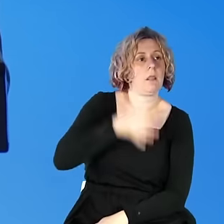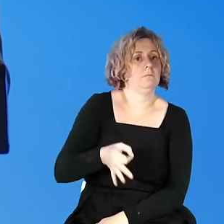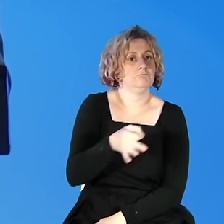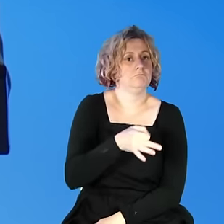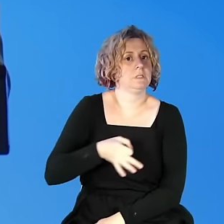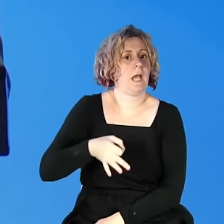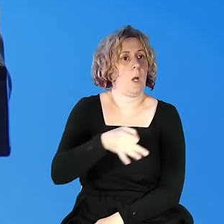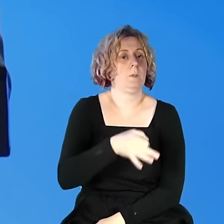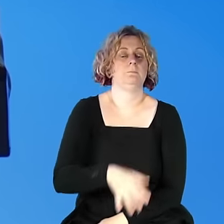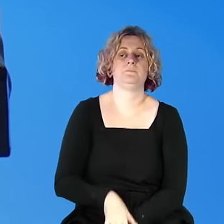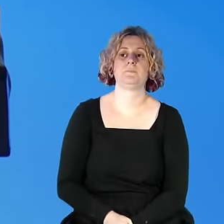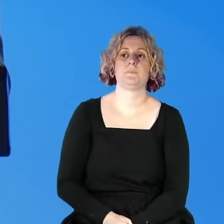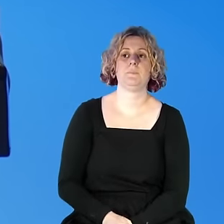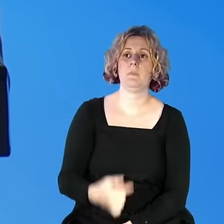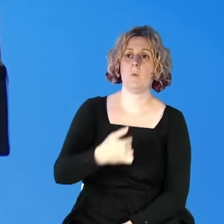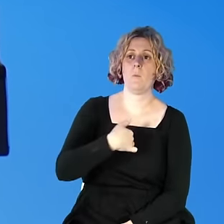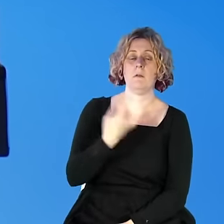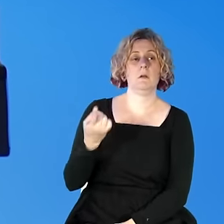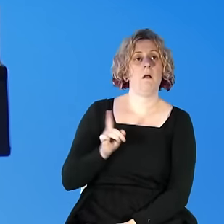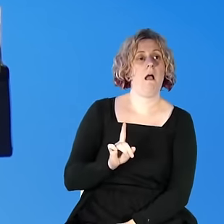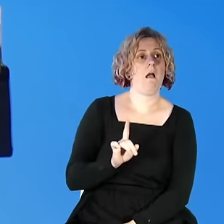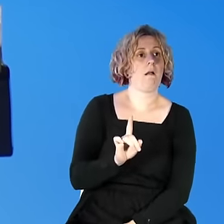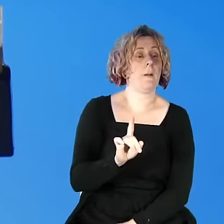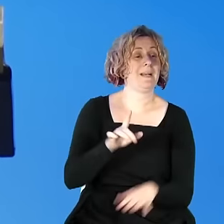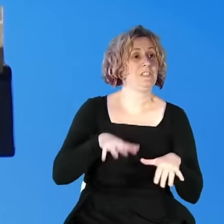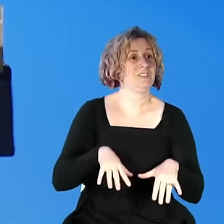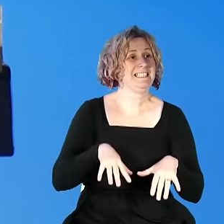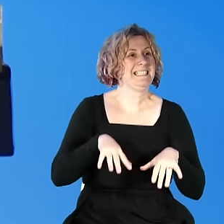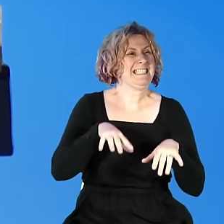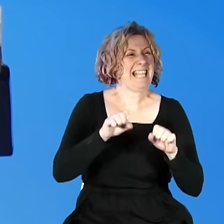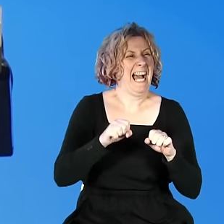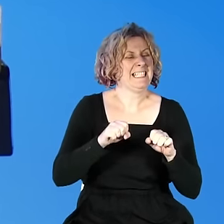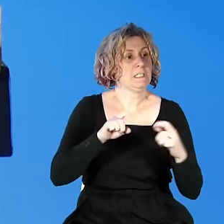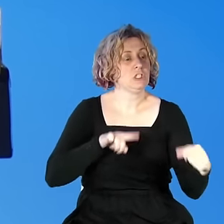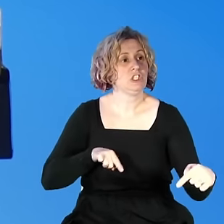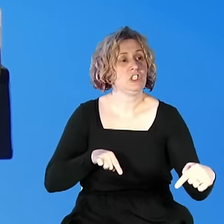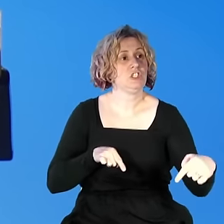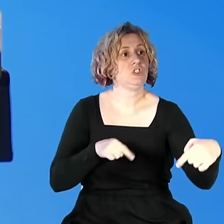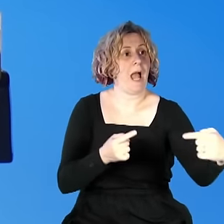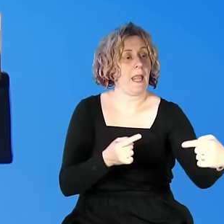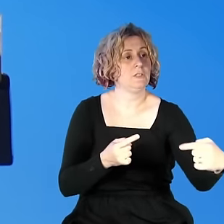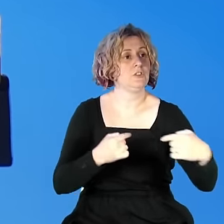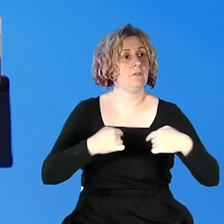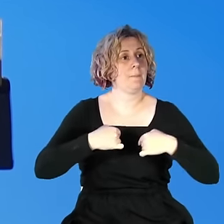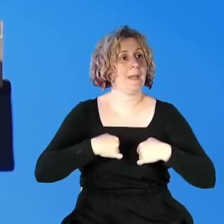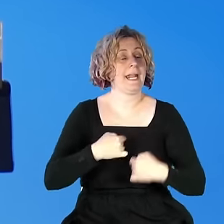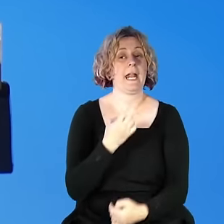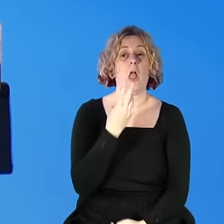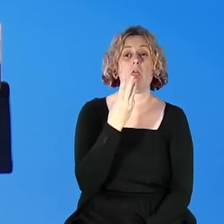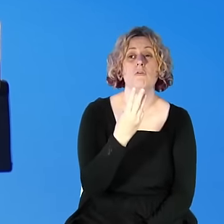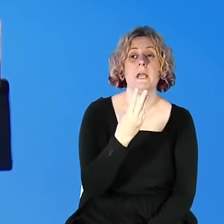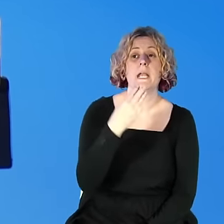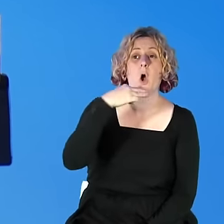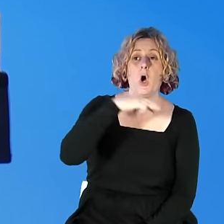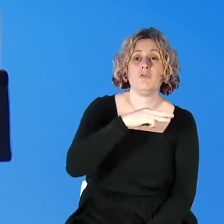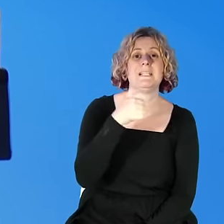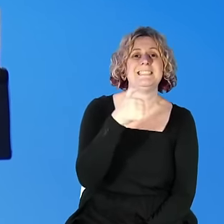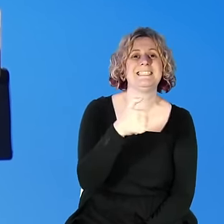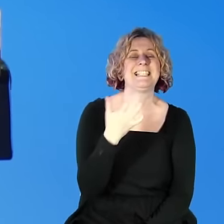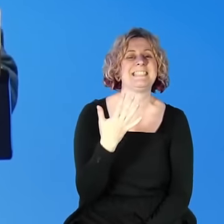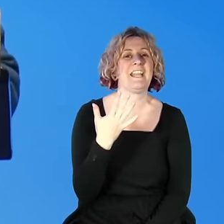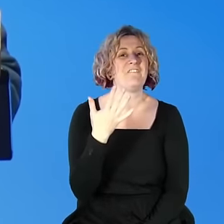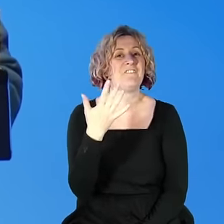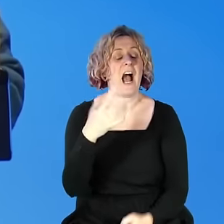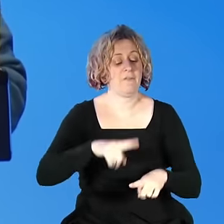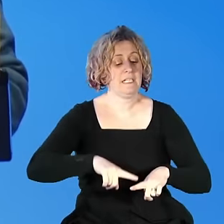year, I had just started to complete the challenge that we've just heard about, to complete 365 different routes to the summit